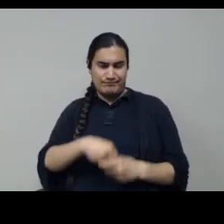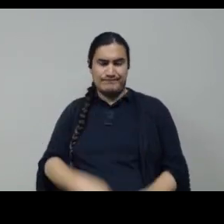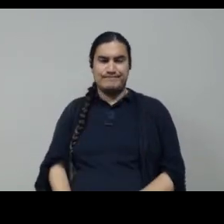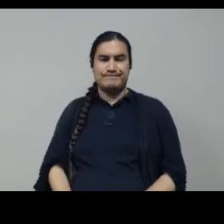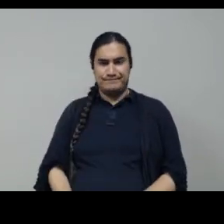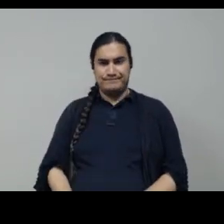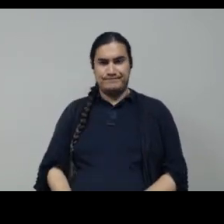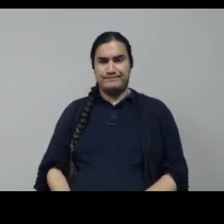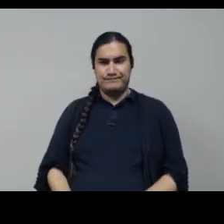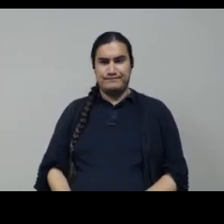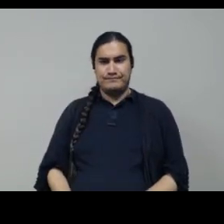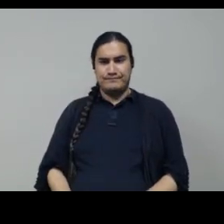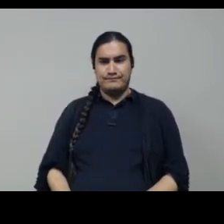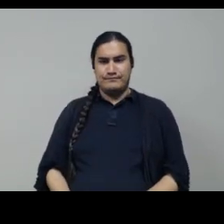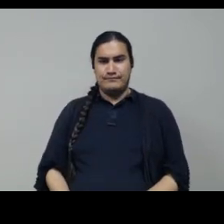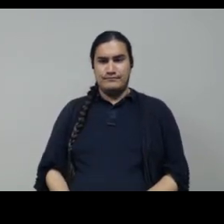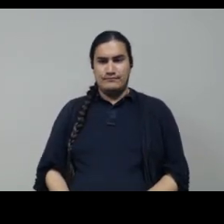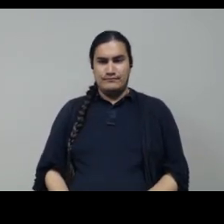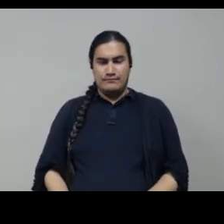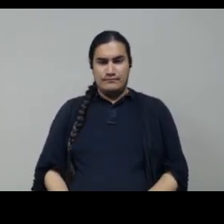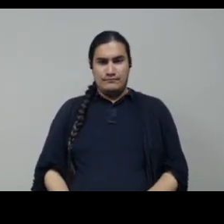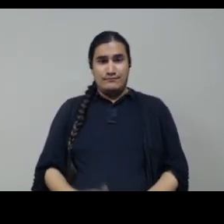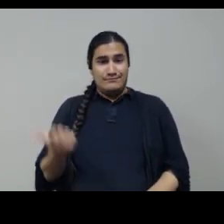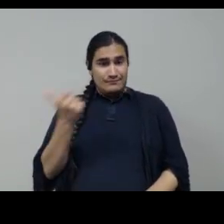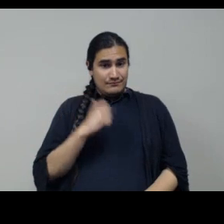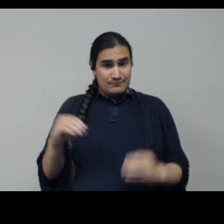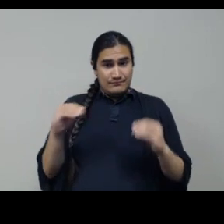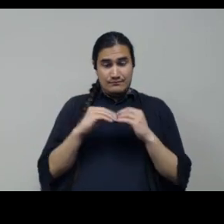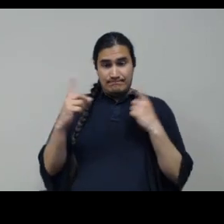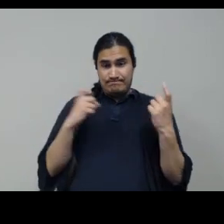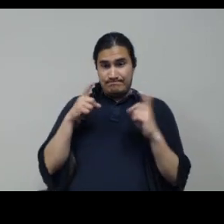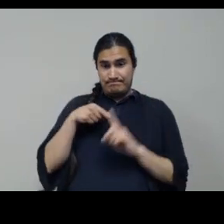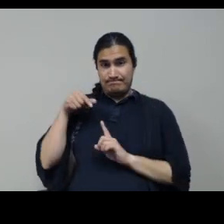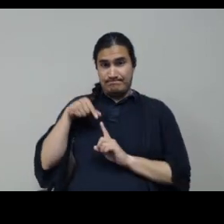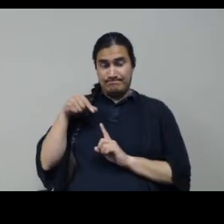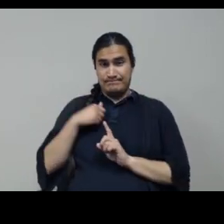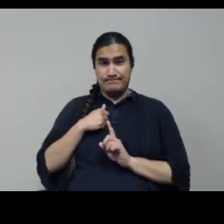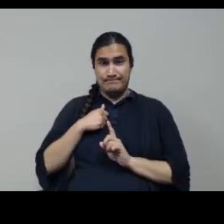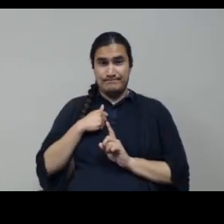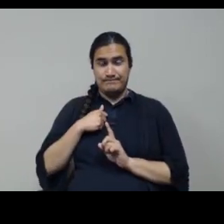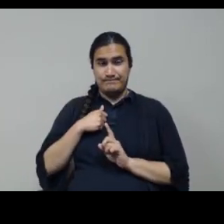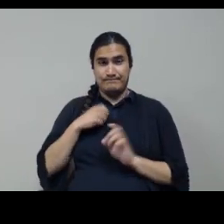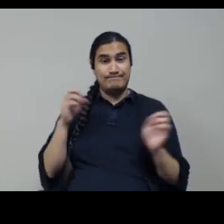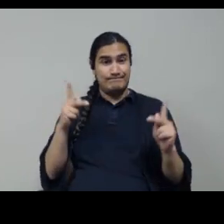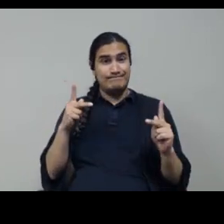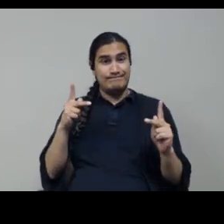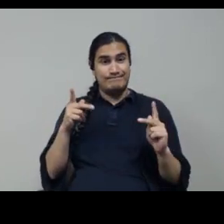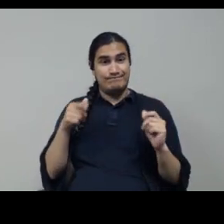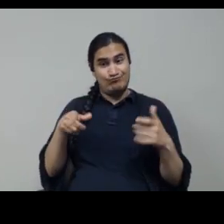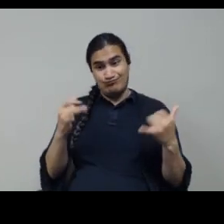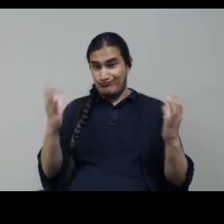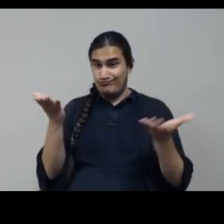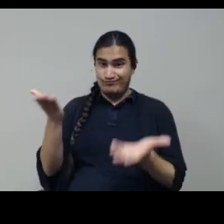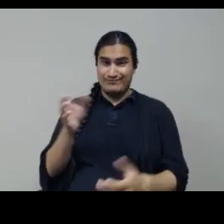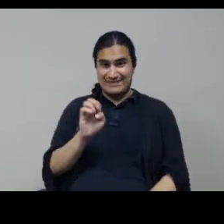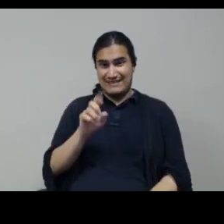Any other questions on this item? Okay, you're still up, Alika.